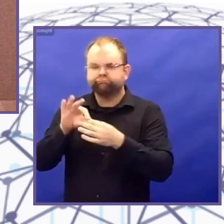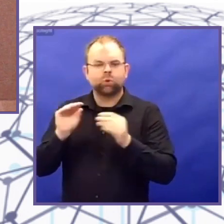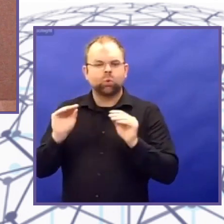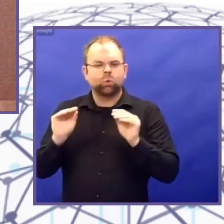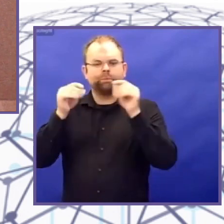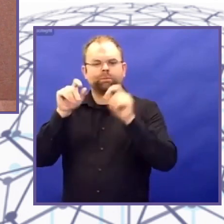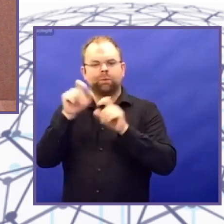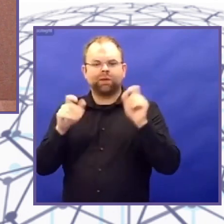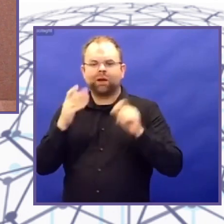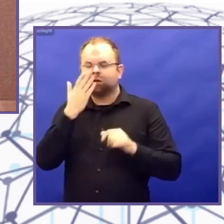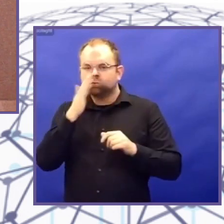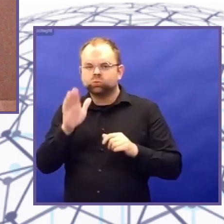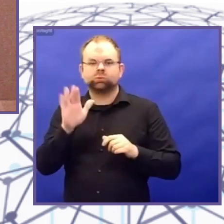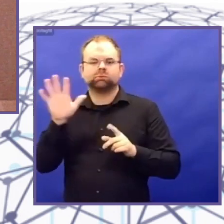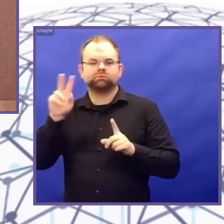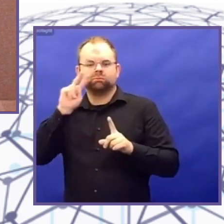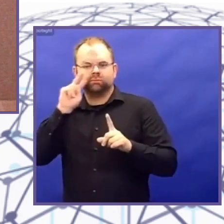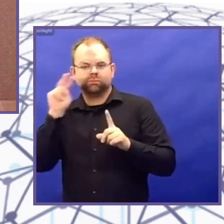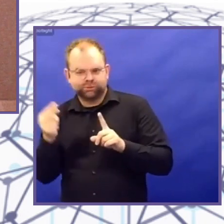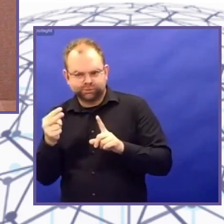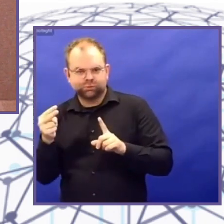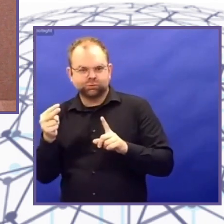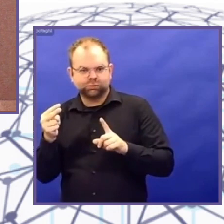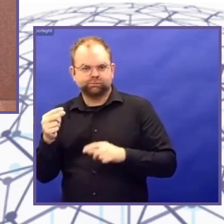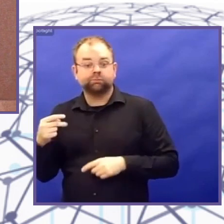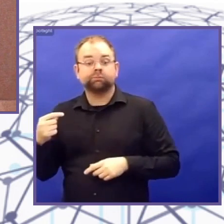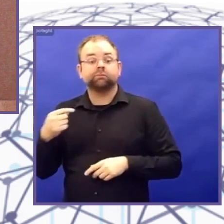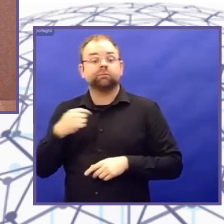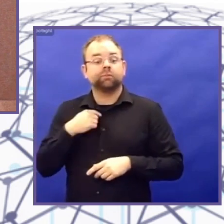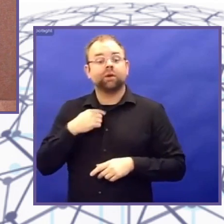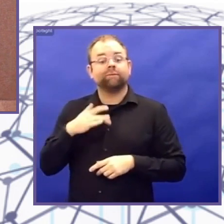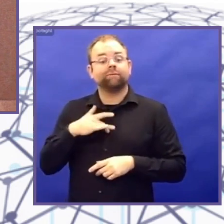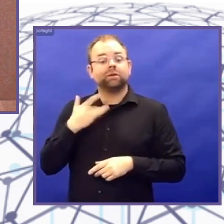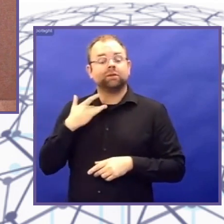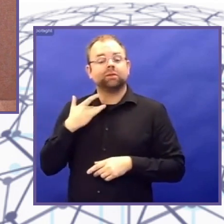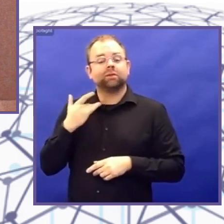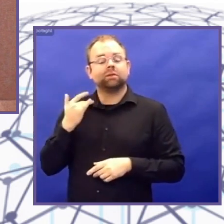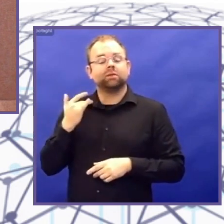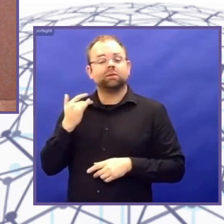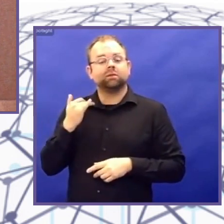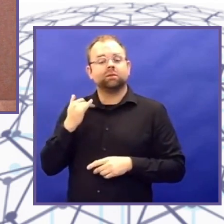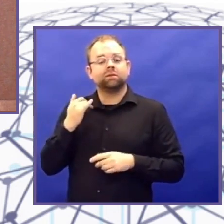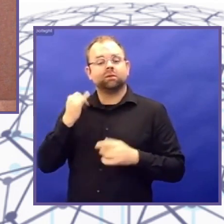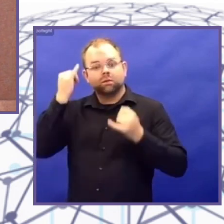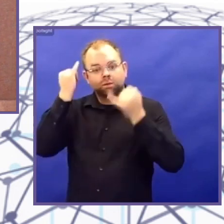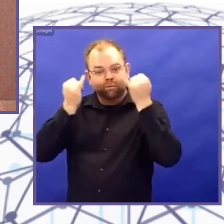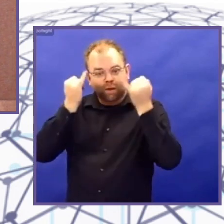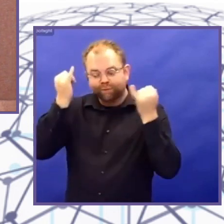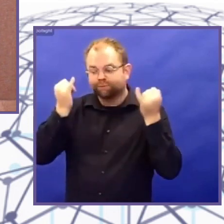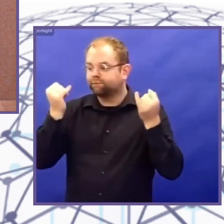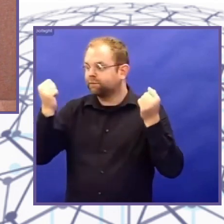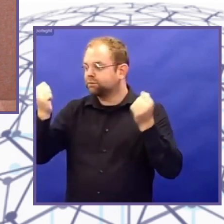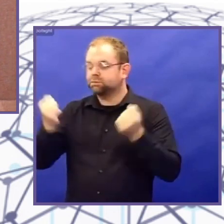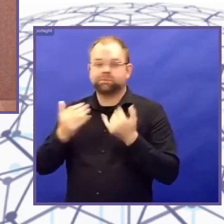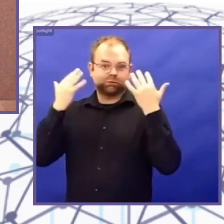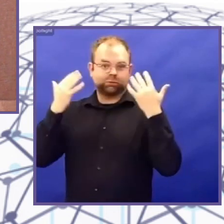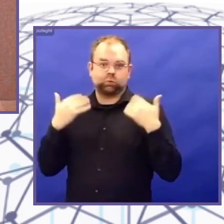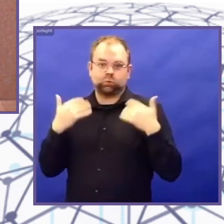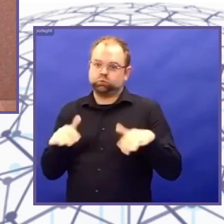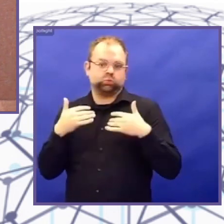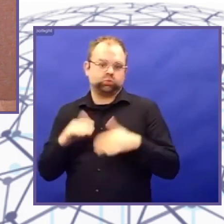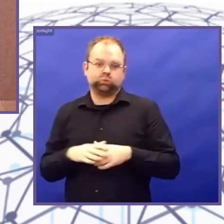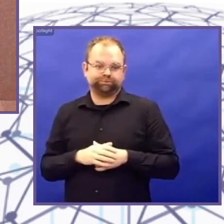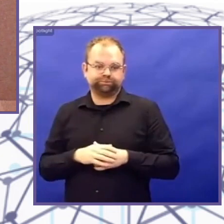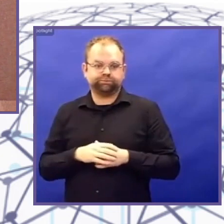reaching over 11 million young people, either directly or indirectly. I mean, I could go